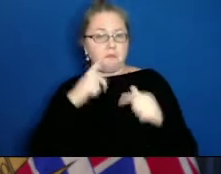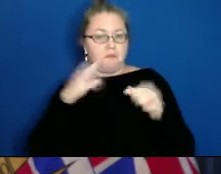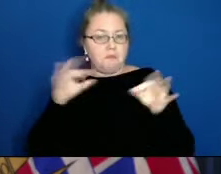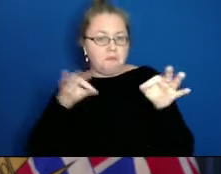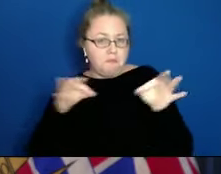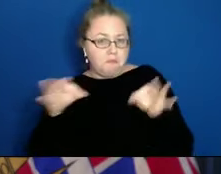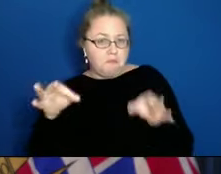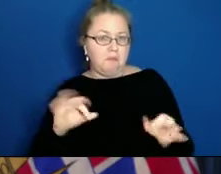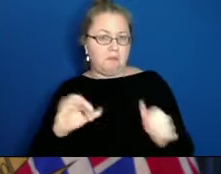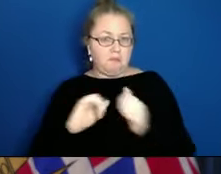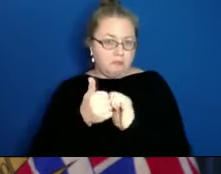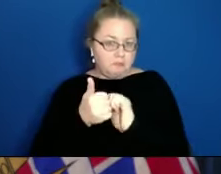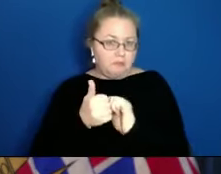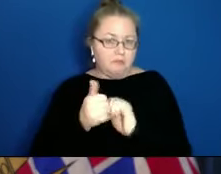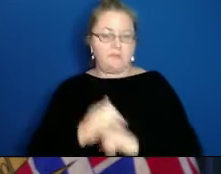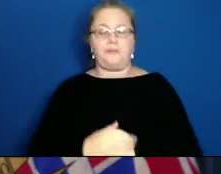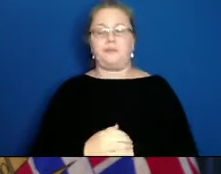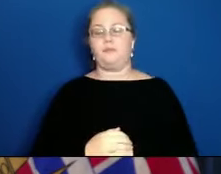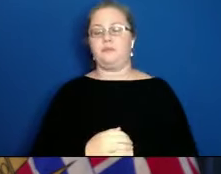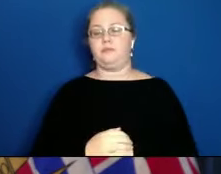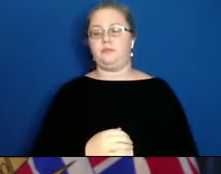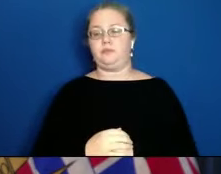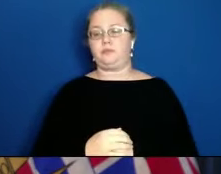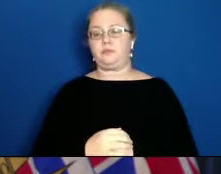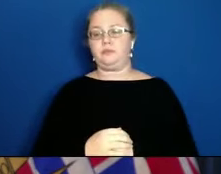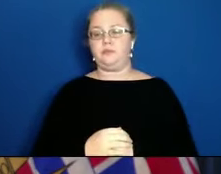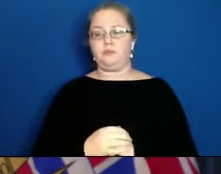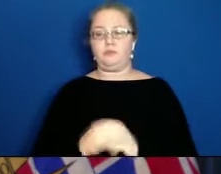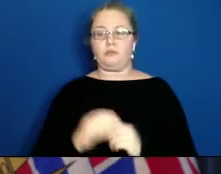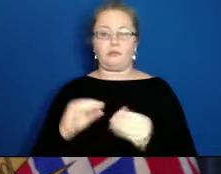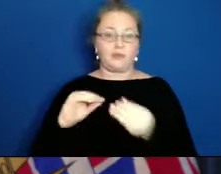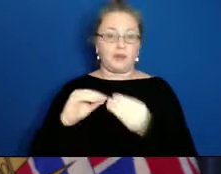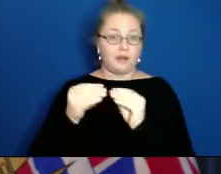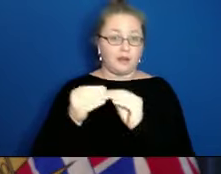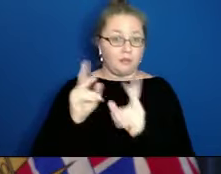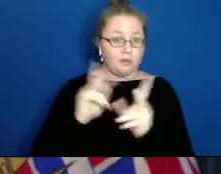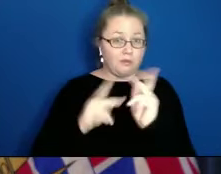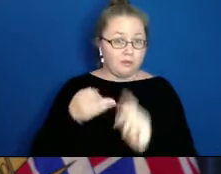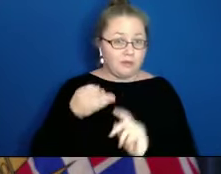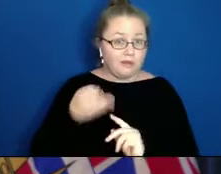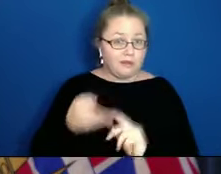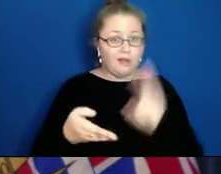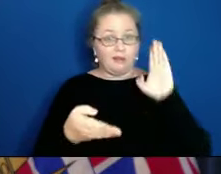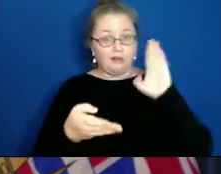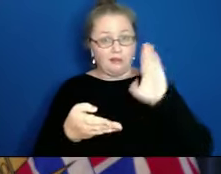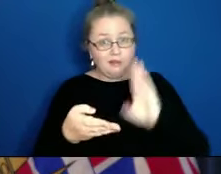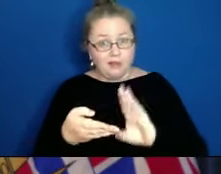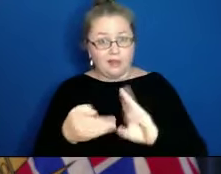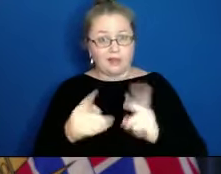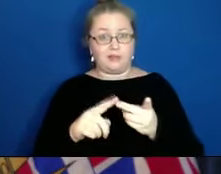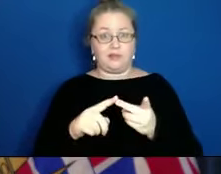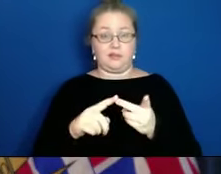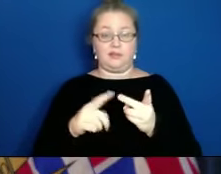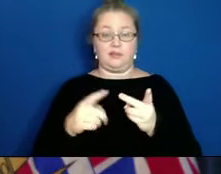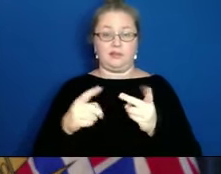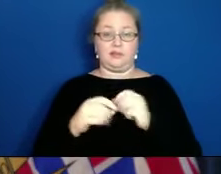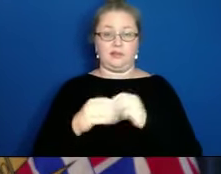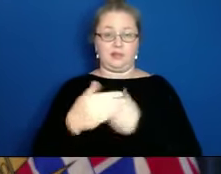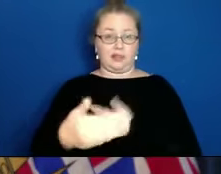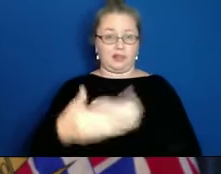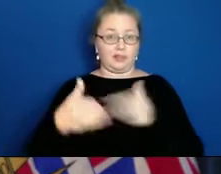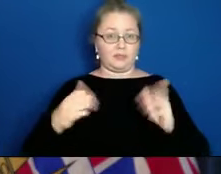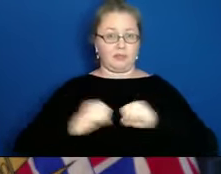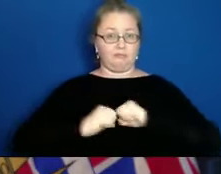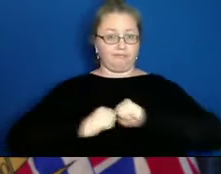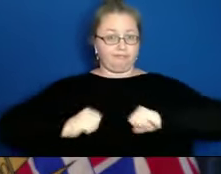safely, including additional space, reduced numbers, making sure that people have book ahead, for